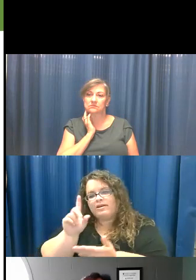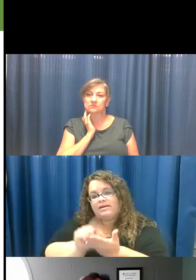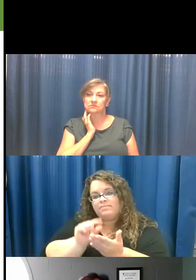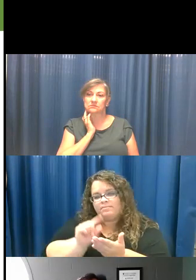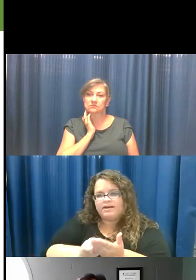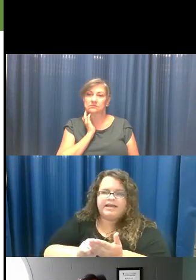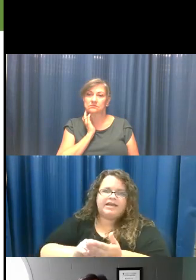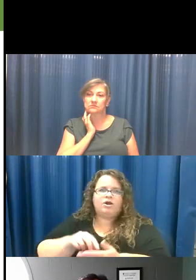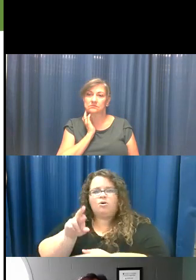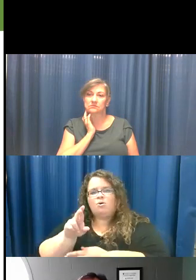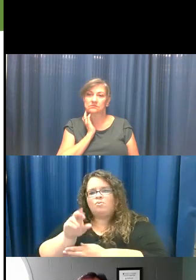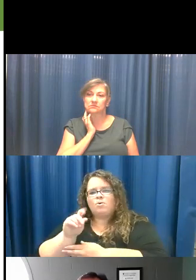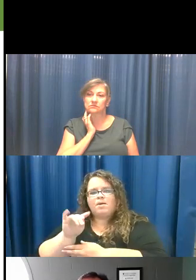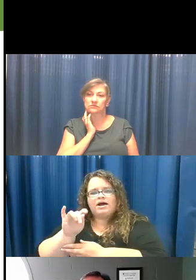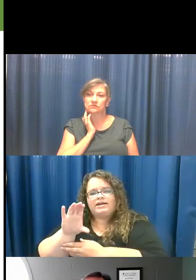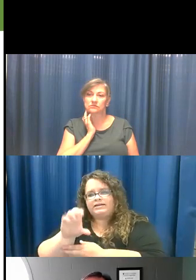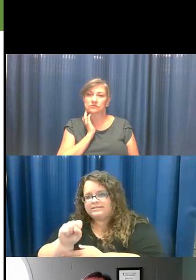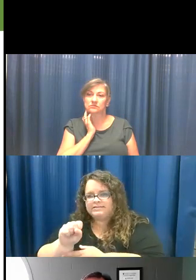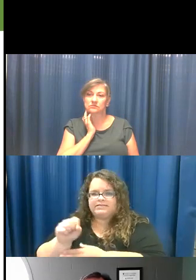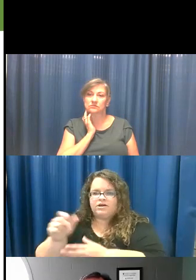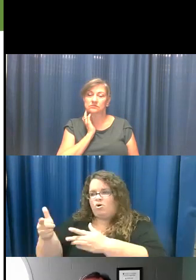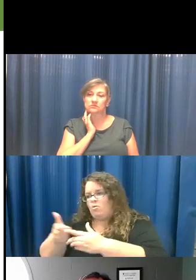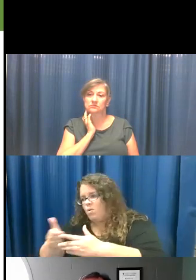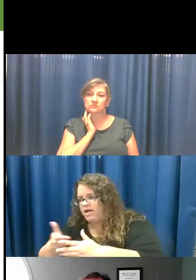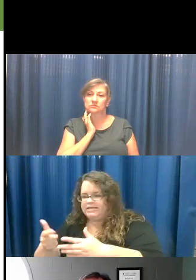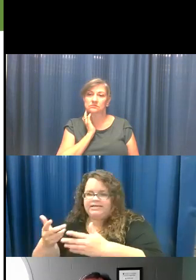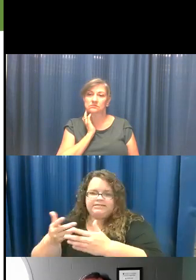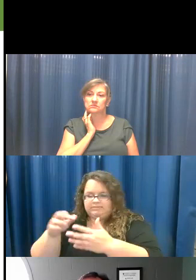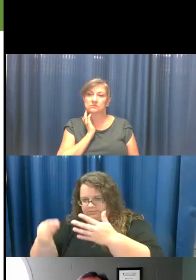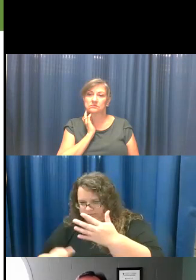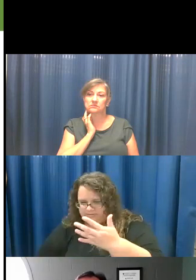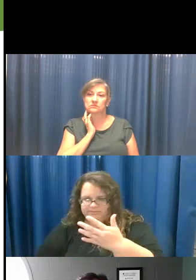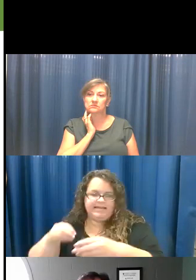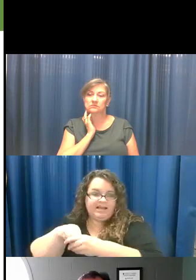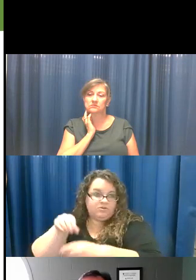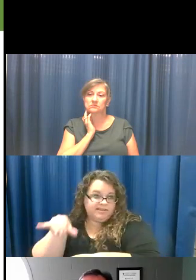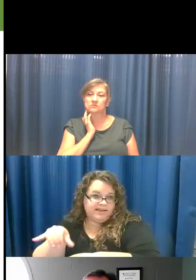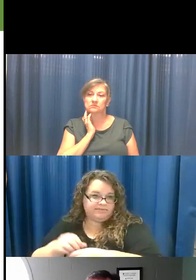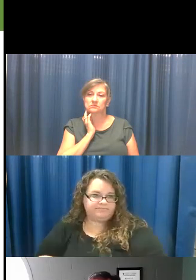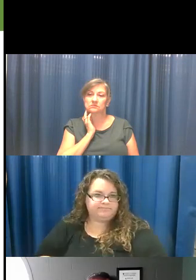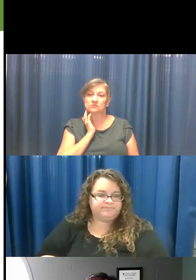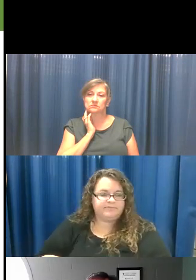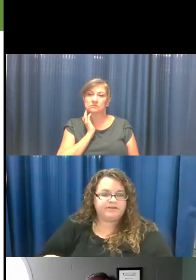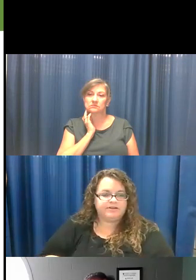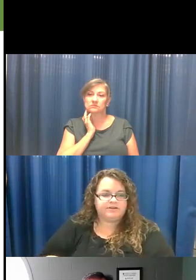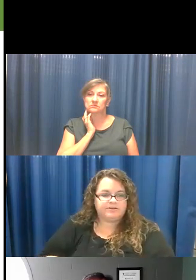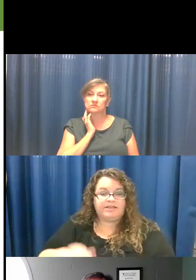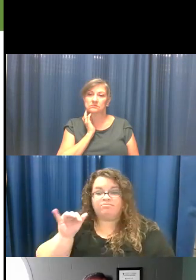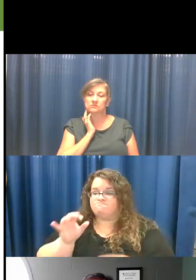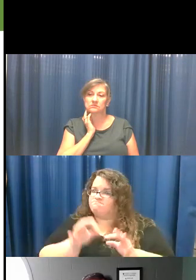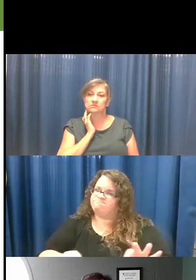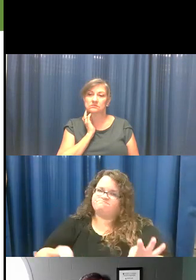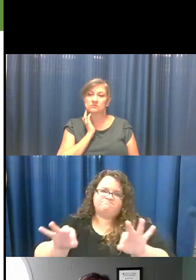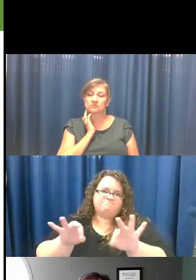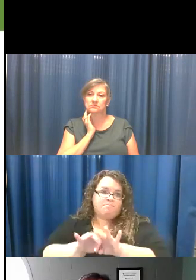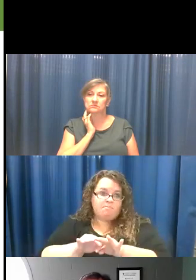mechatronics, welding. Those are the types of programs in that area. This is really an important process